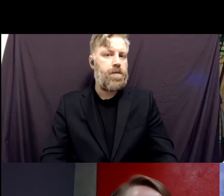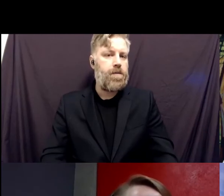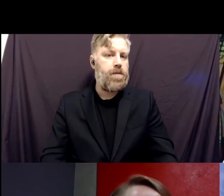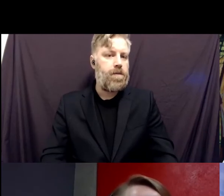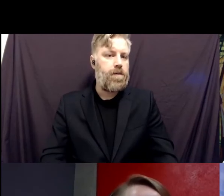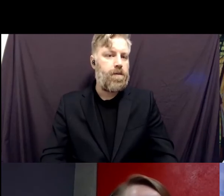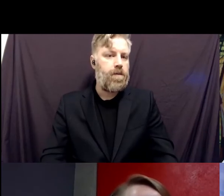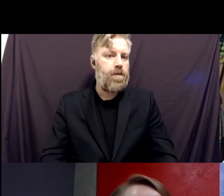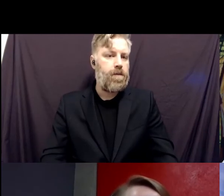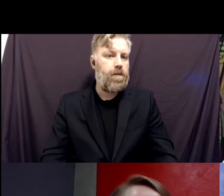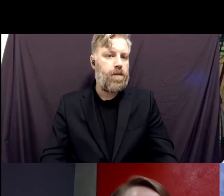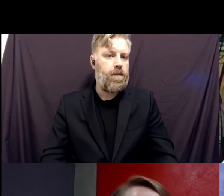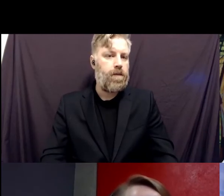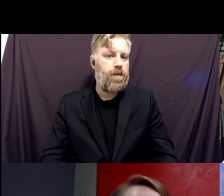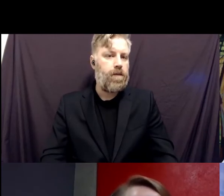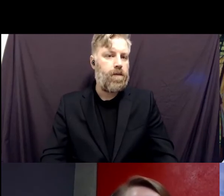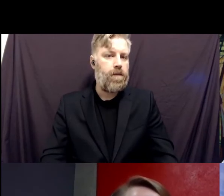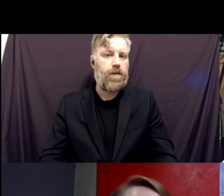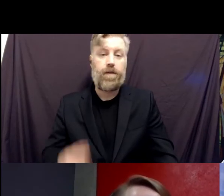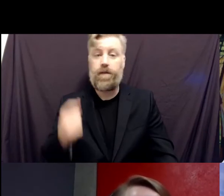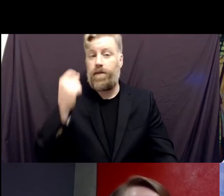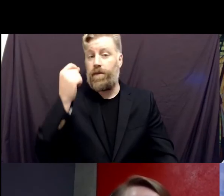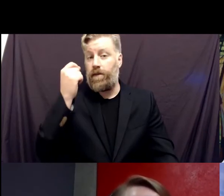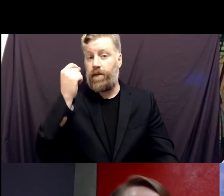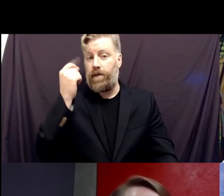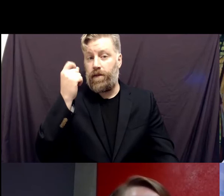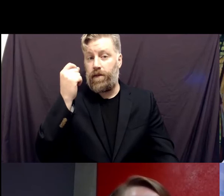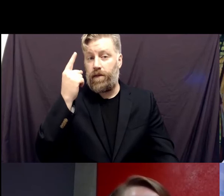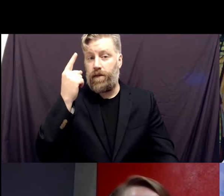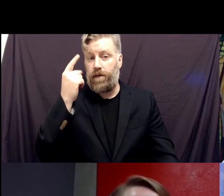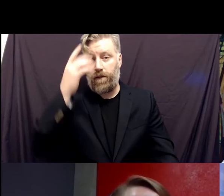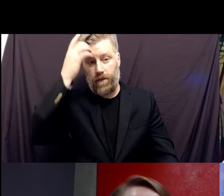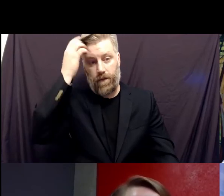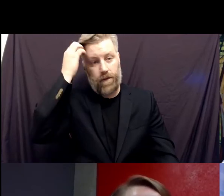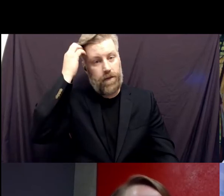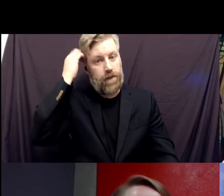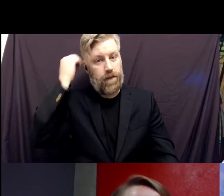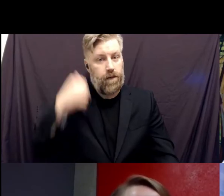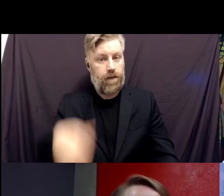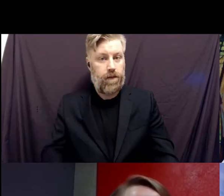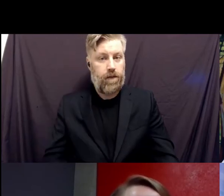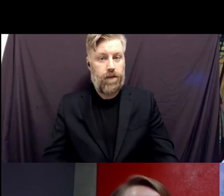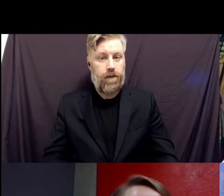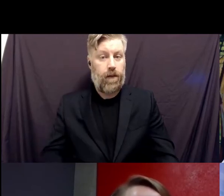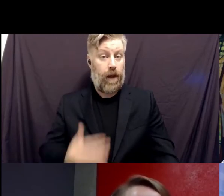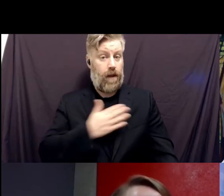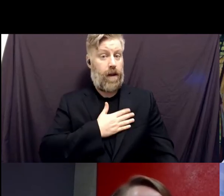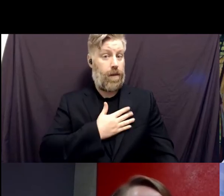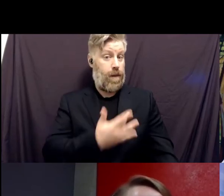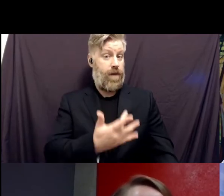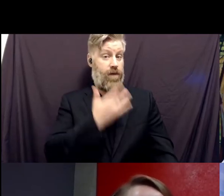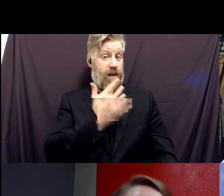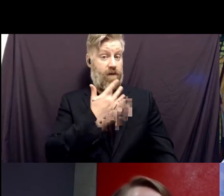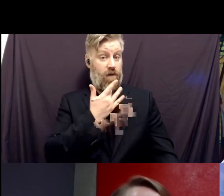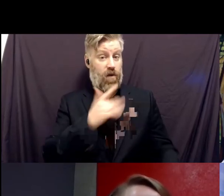be with me. It's not clear that my most favorite location will